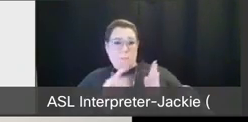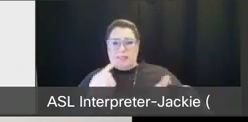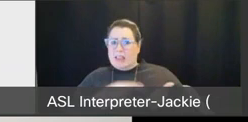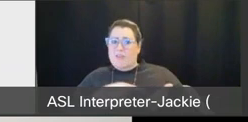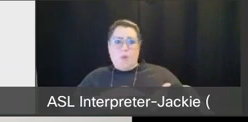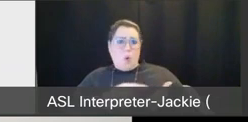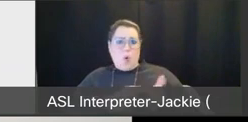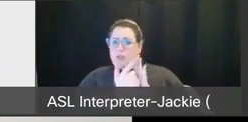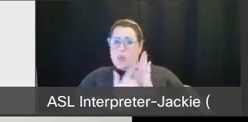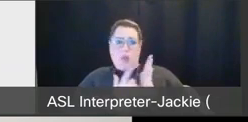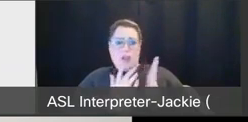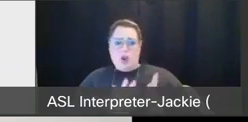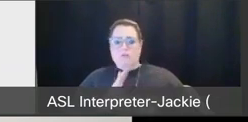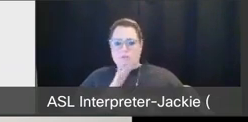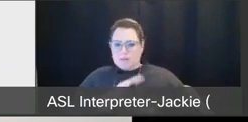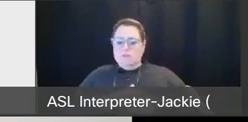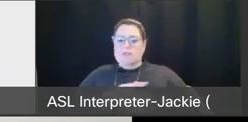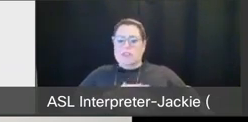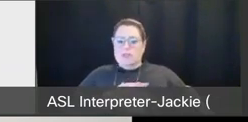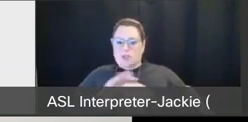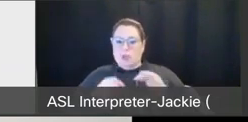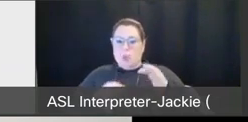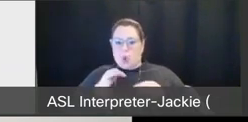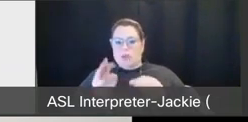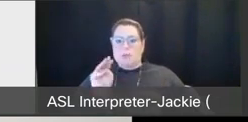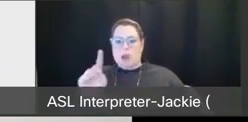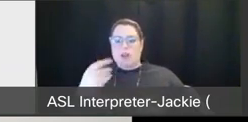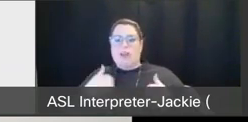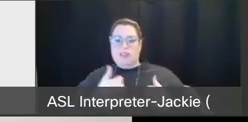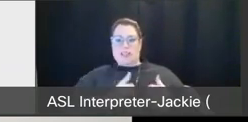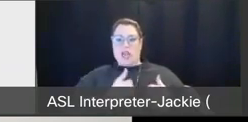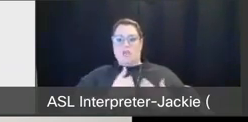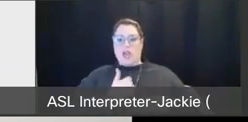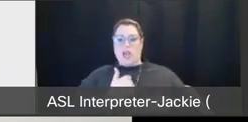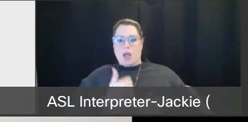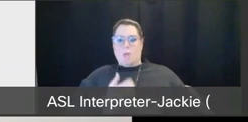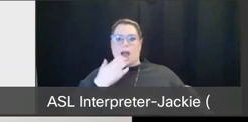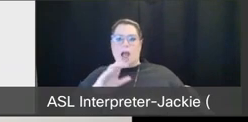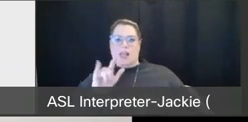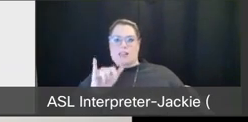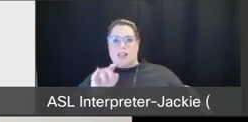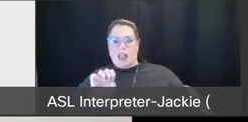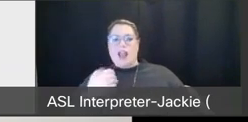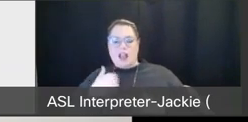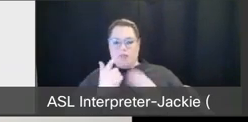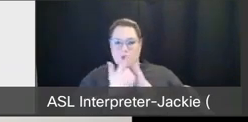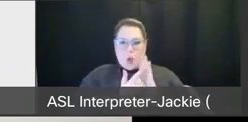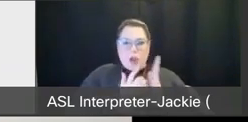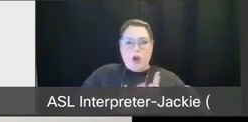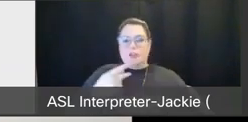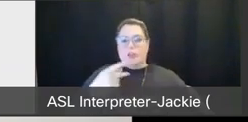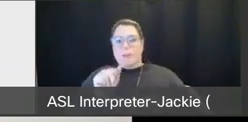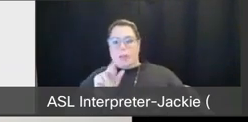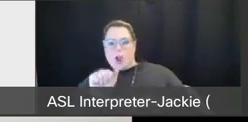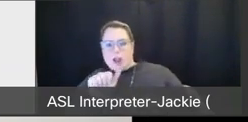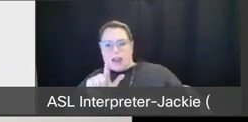district courts in Maryland have a self-help hotline, which is staffed by lawyers as well as paralegals, I believe,